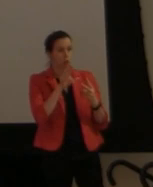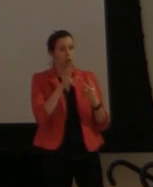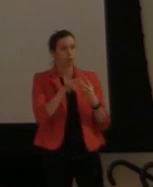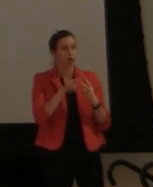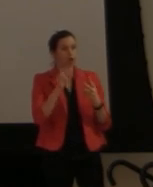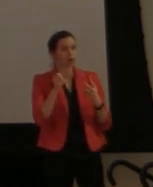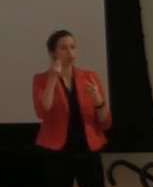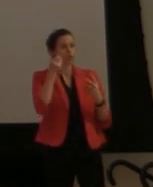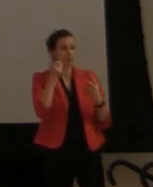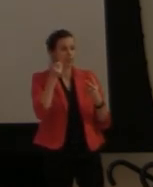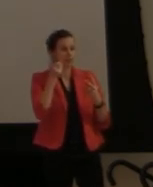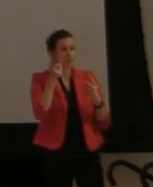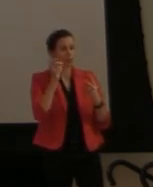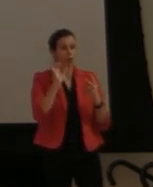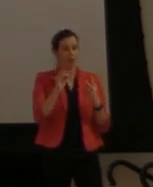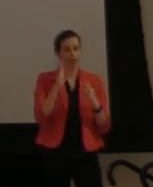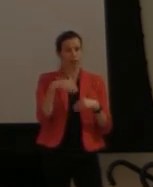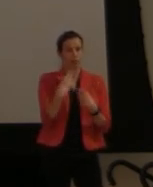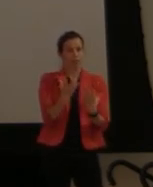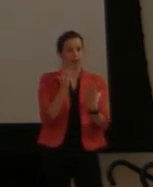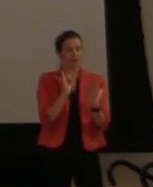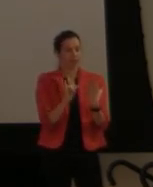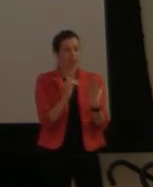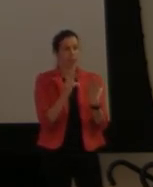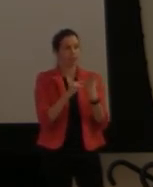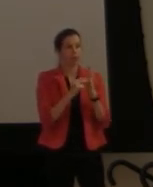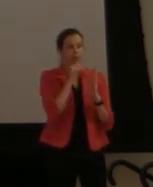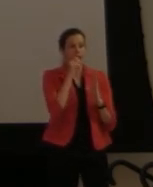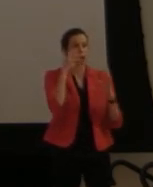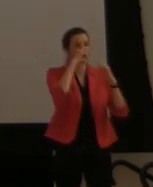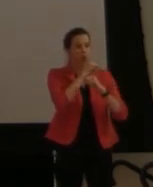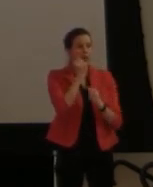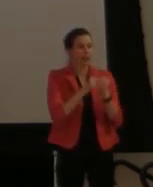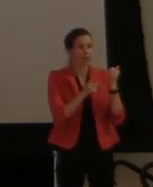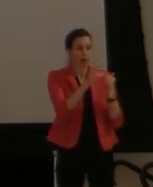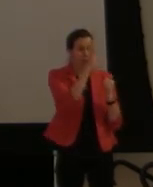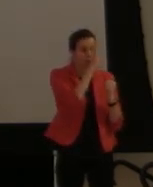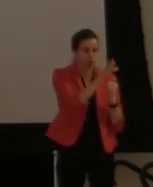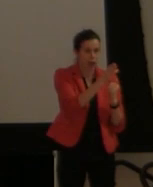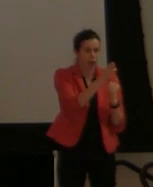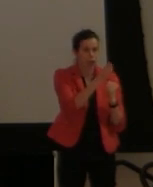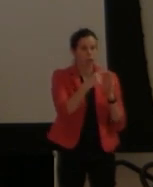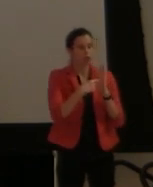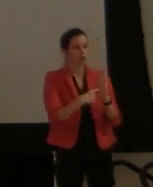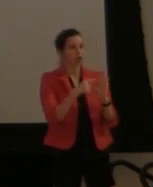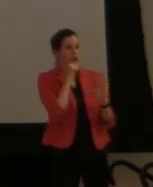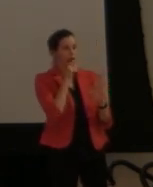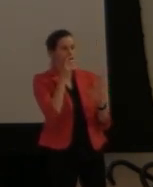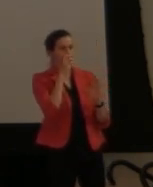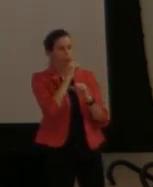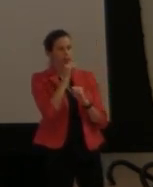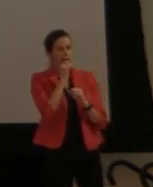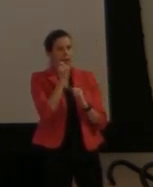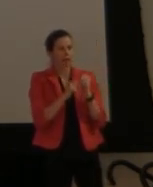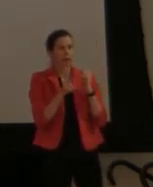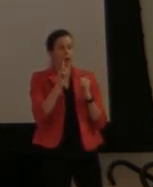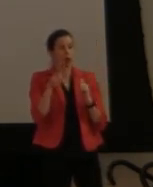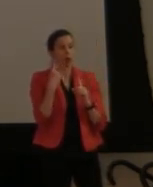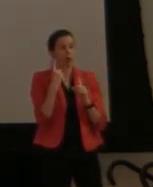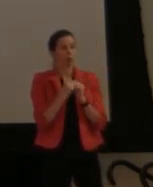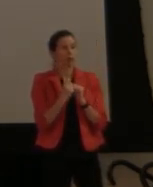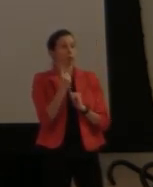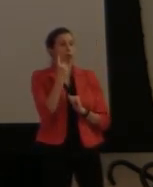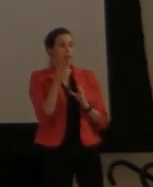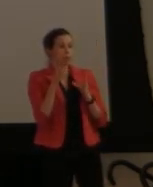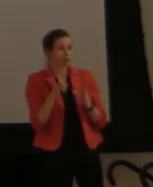does three things for that person. It shows them you're not assuming everyone is straight. It shows you're not assuming everyone is monogamous, and it's also making